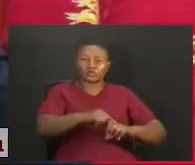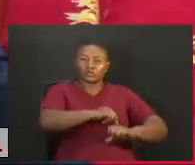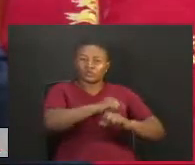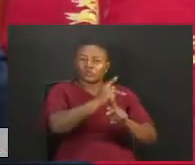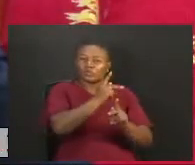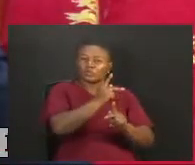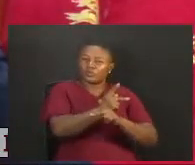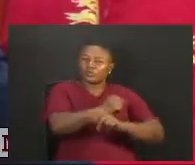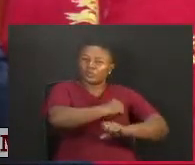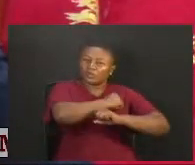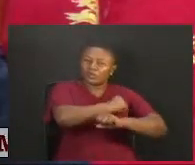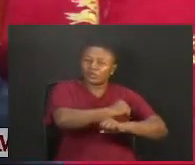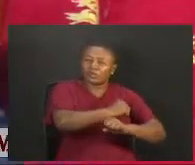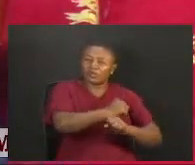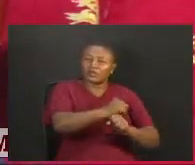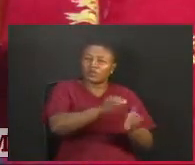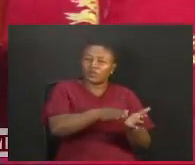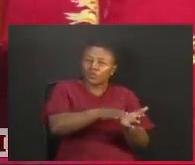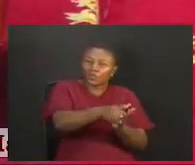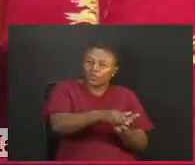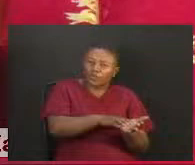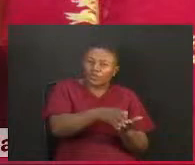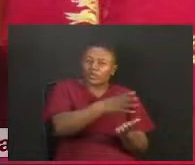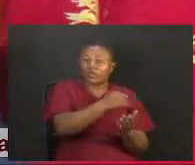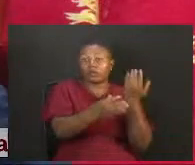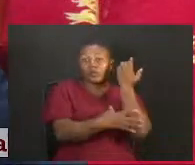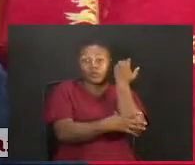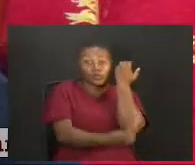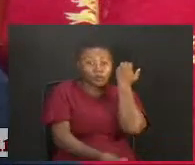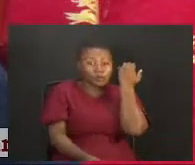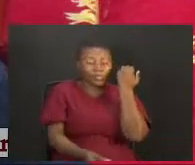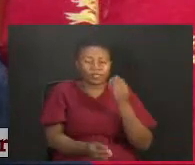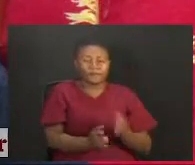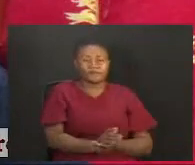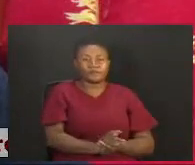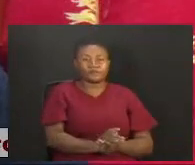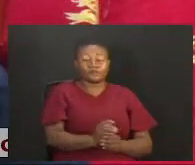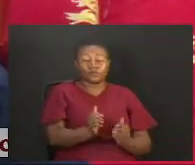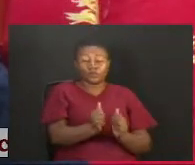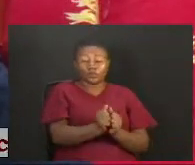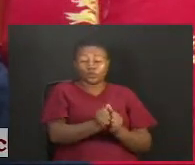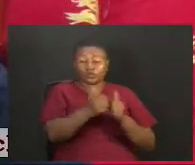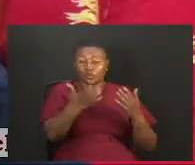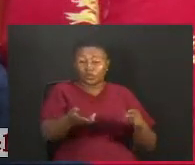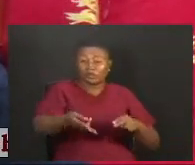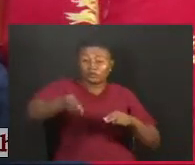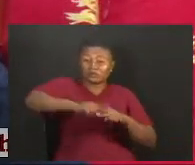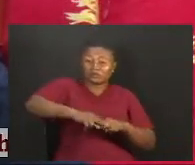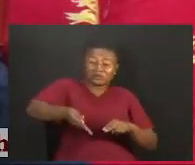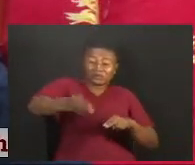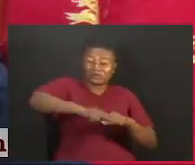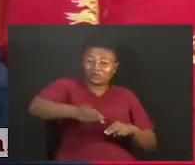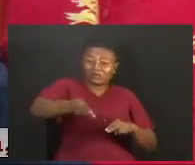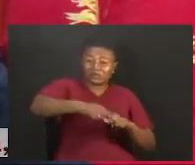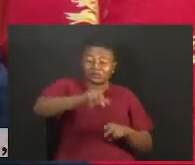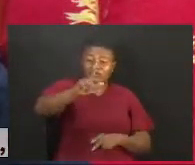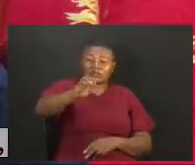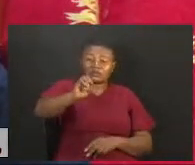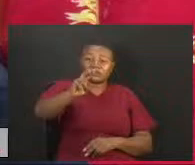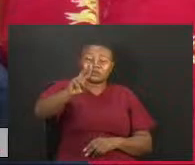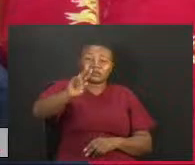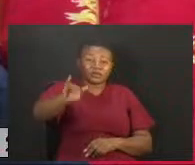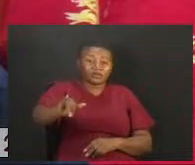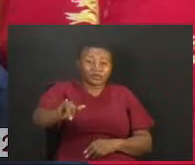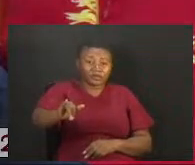vulnerable. Mr. Speaker, again, without increasing the levy, we will also